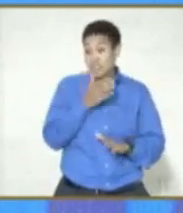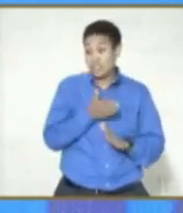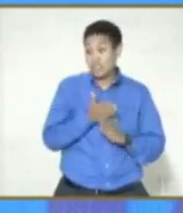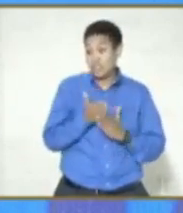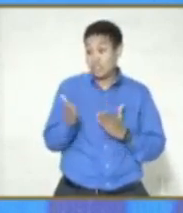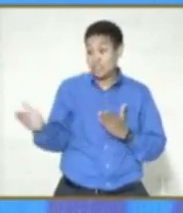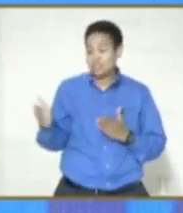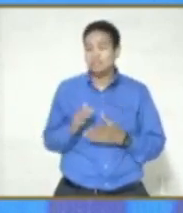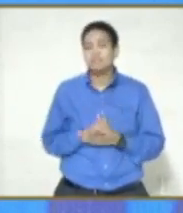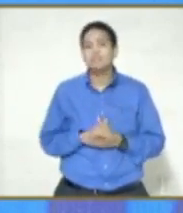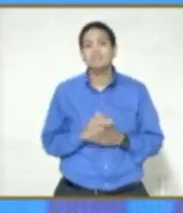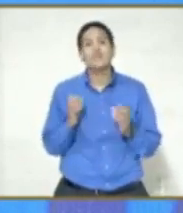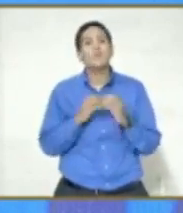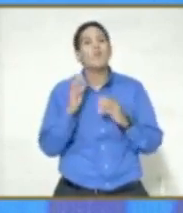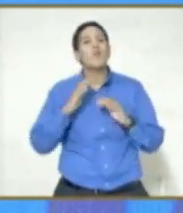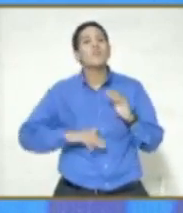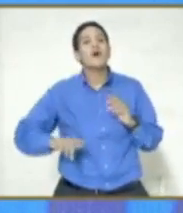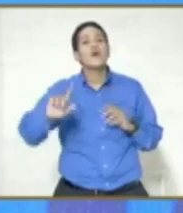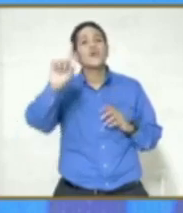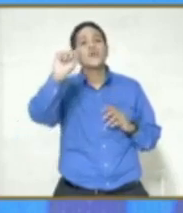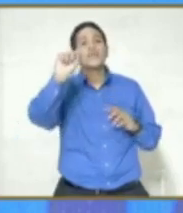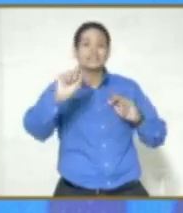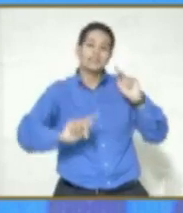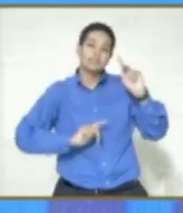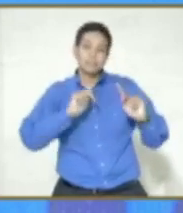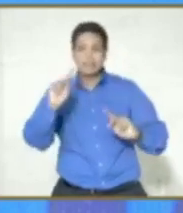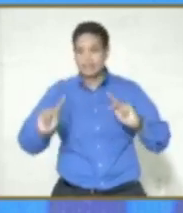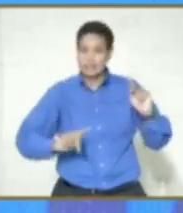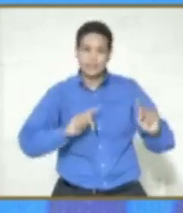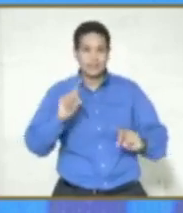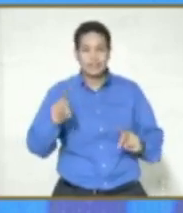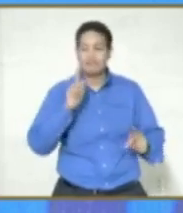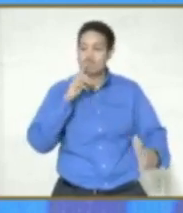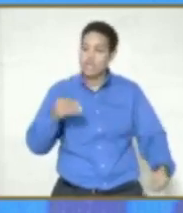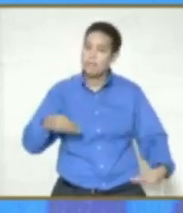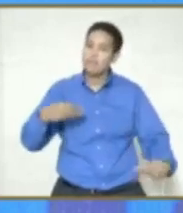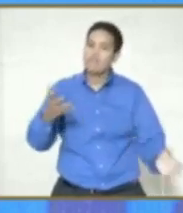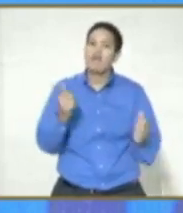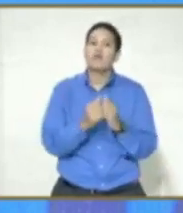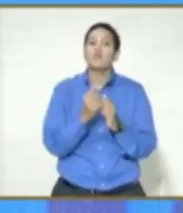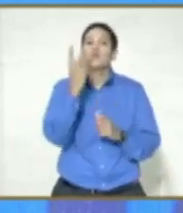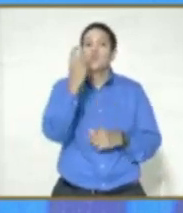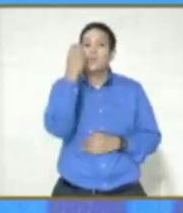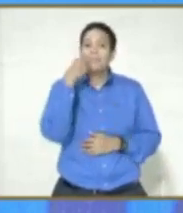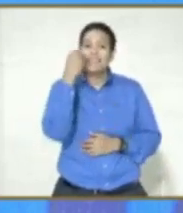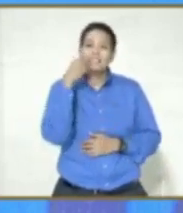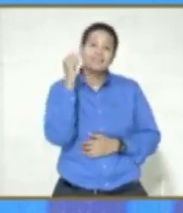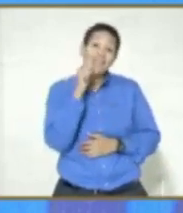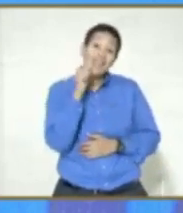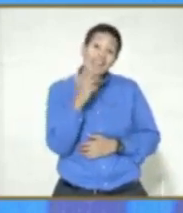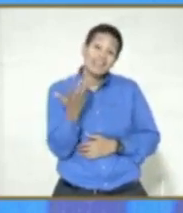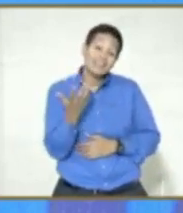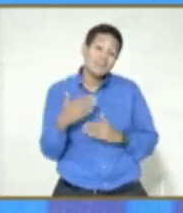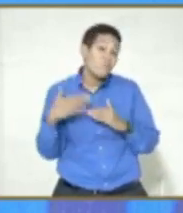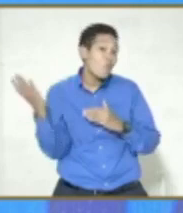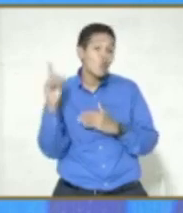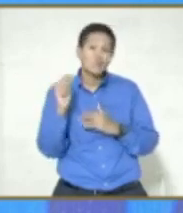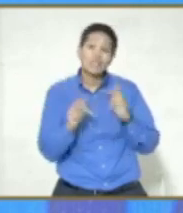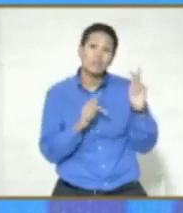more than 20 persons have been provided with 2 meals a day.